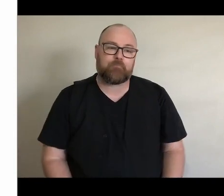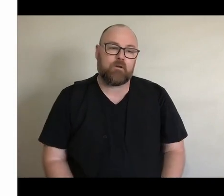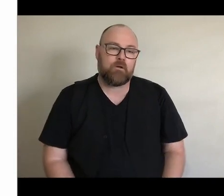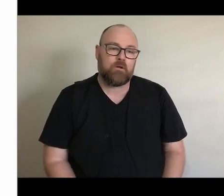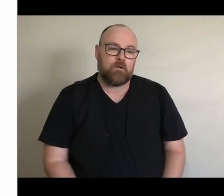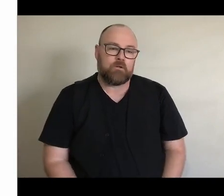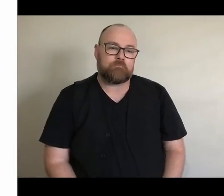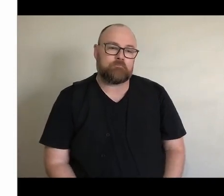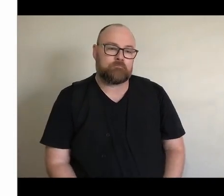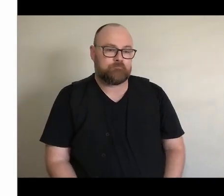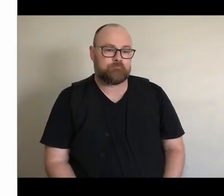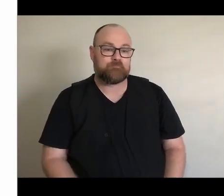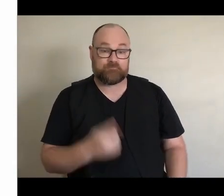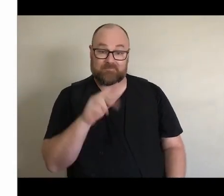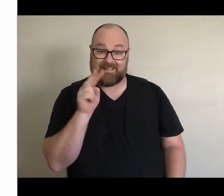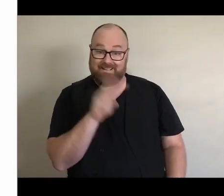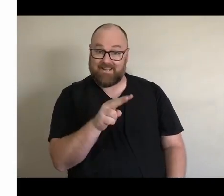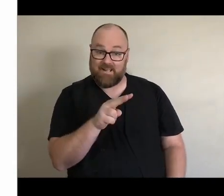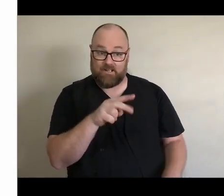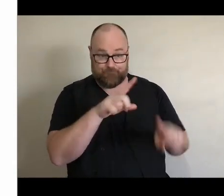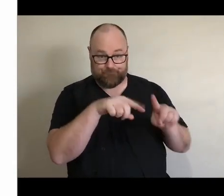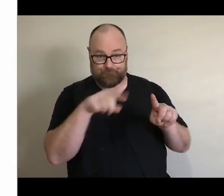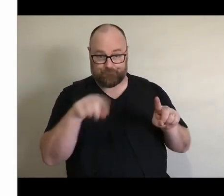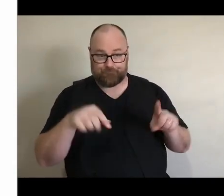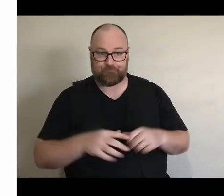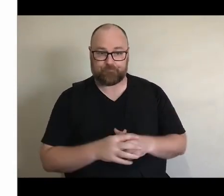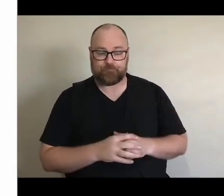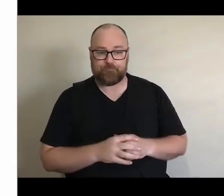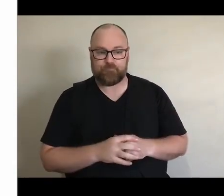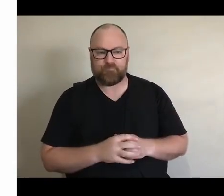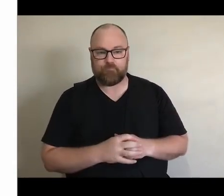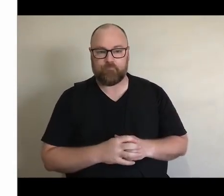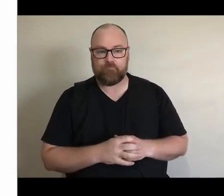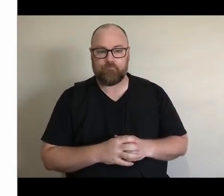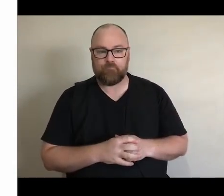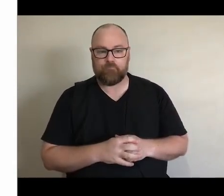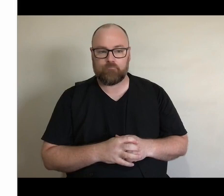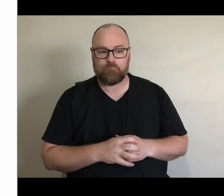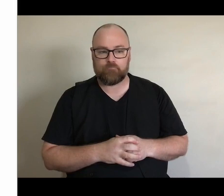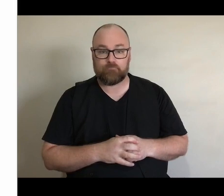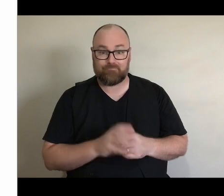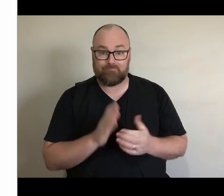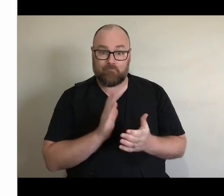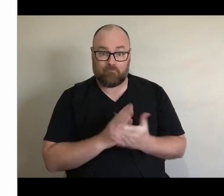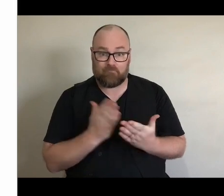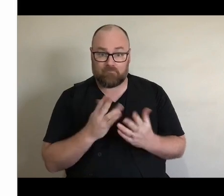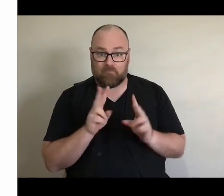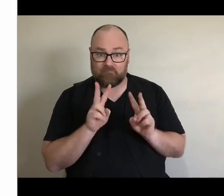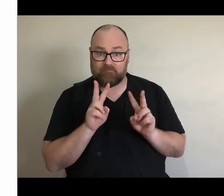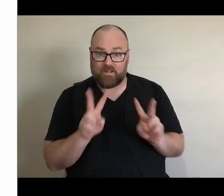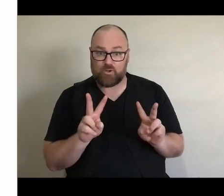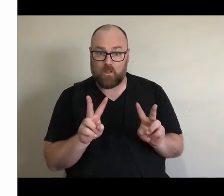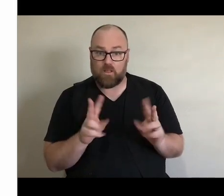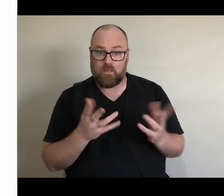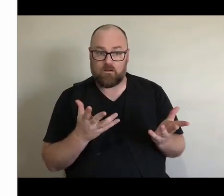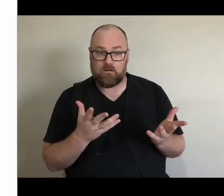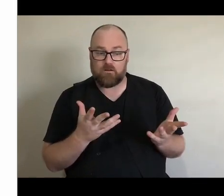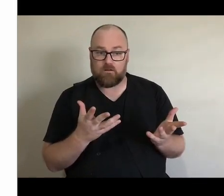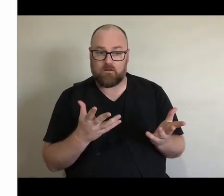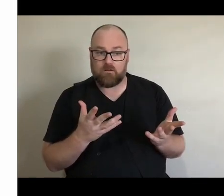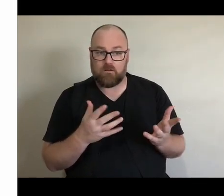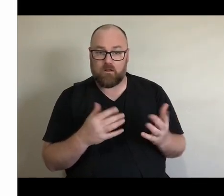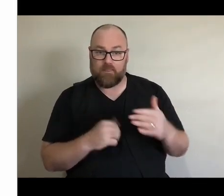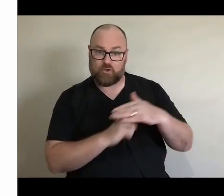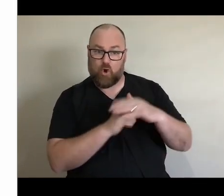So as you can see here, you know, quite literally, visually, within the first image at the top here,